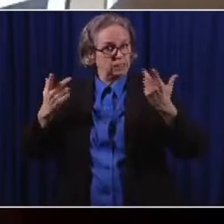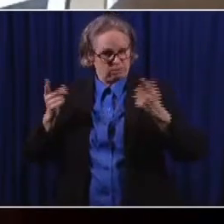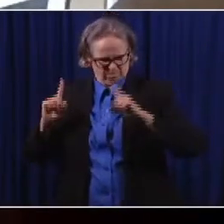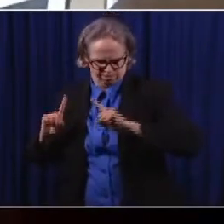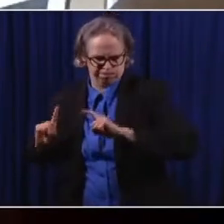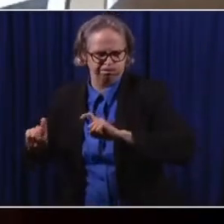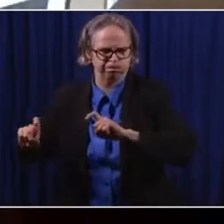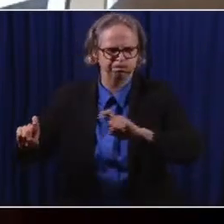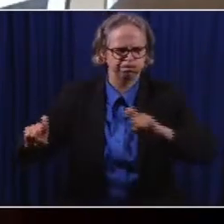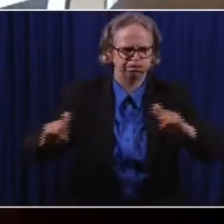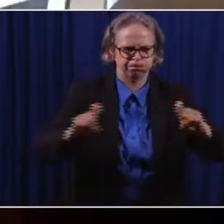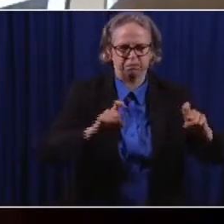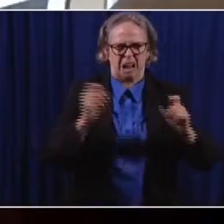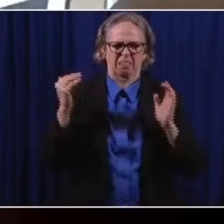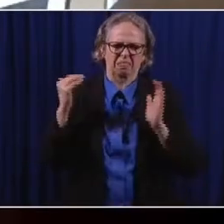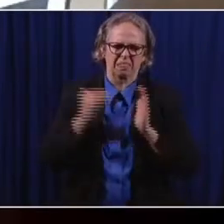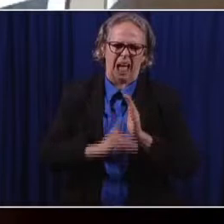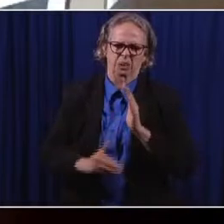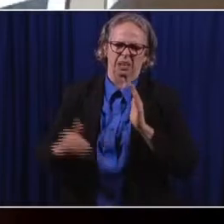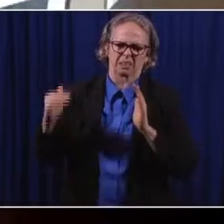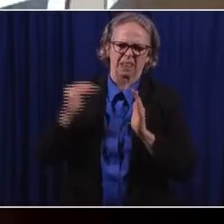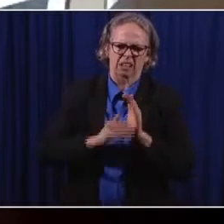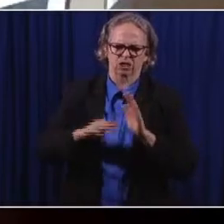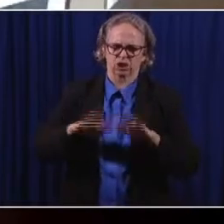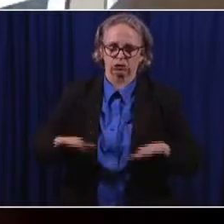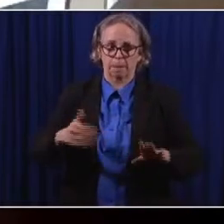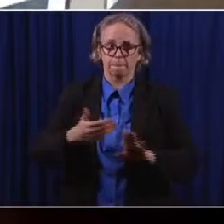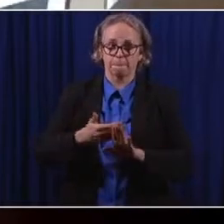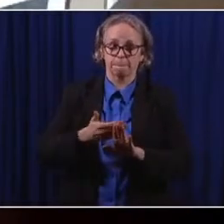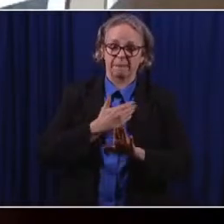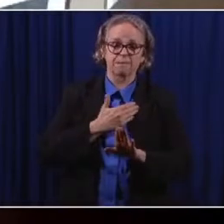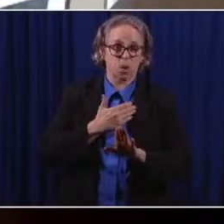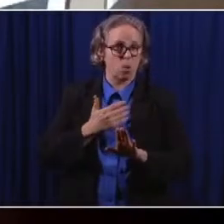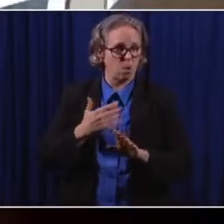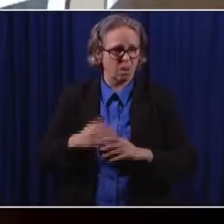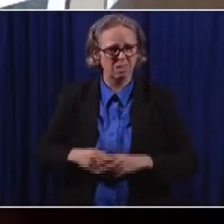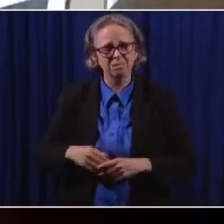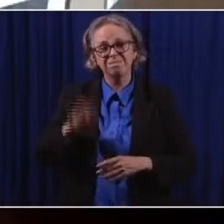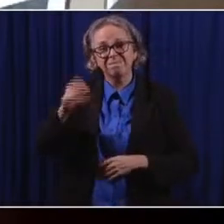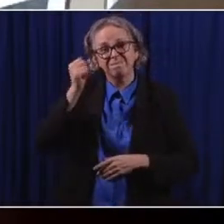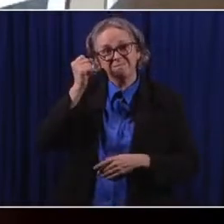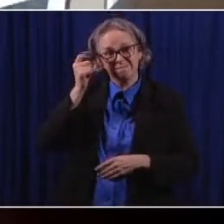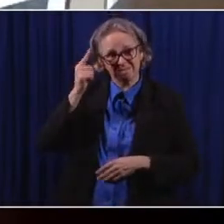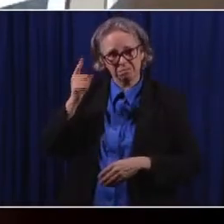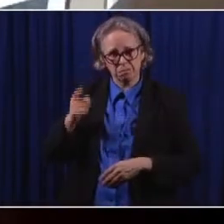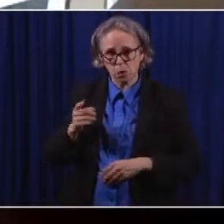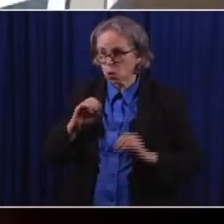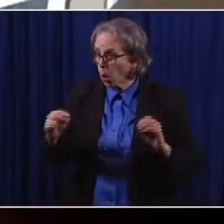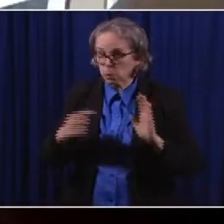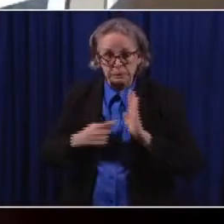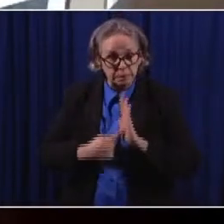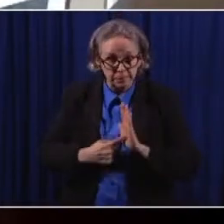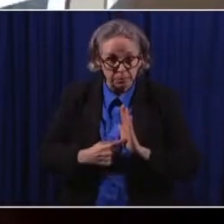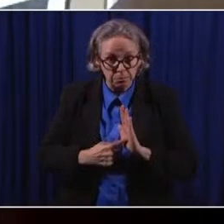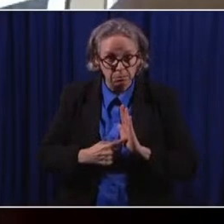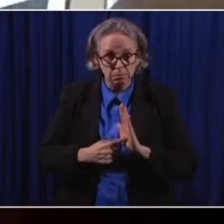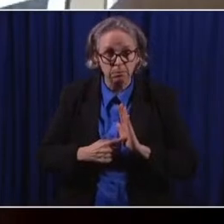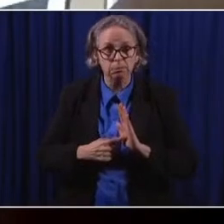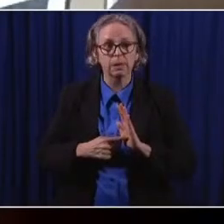have other procedures, children who are asymptomatic, we know that the percentage of those children that have COVID is exceptionally low. It's about